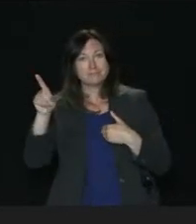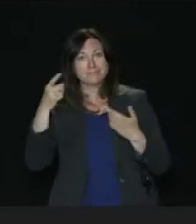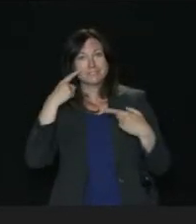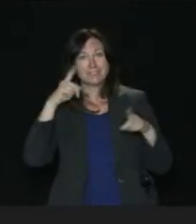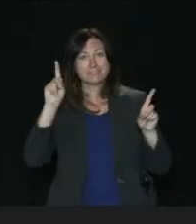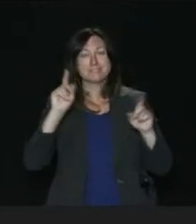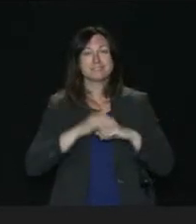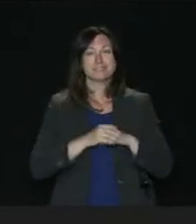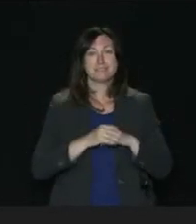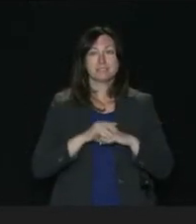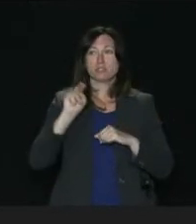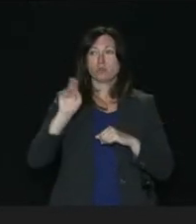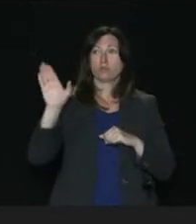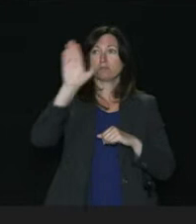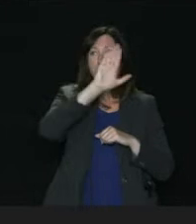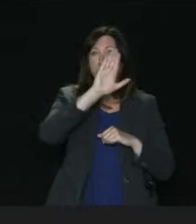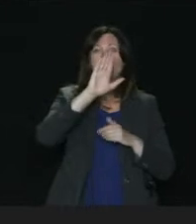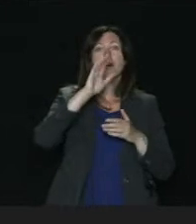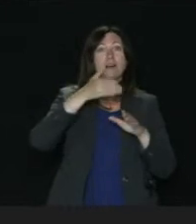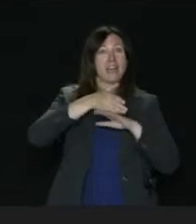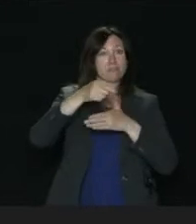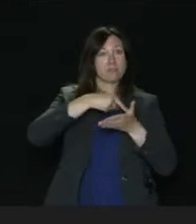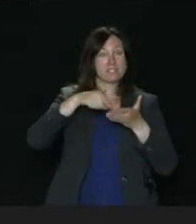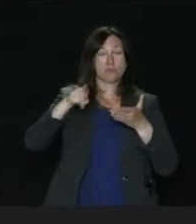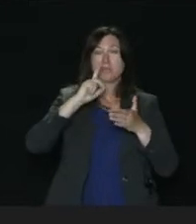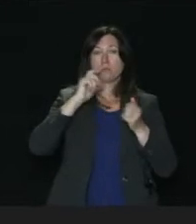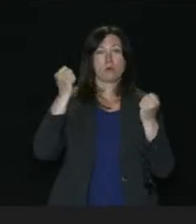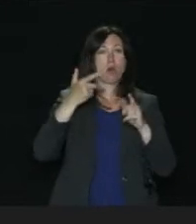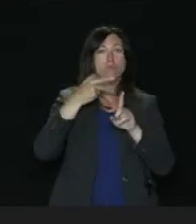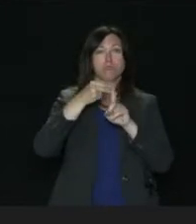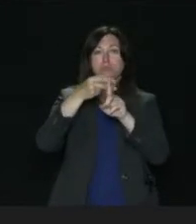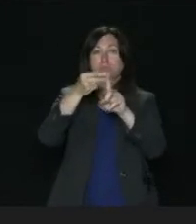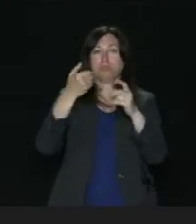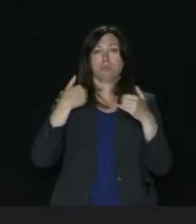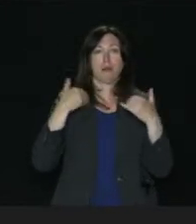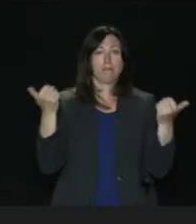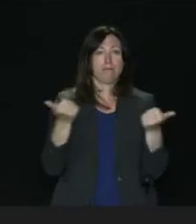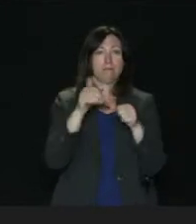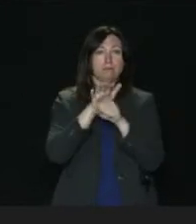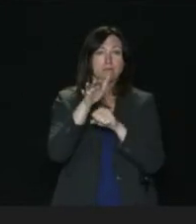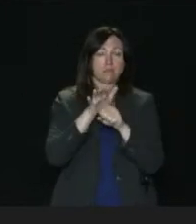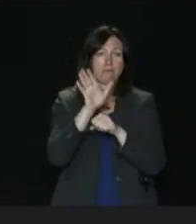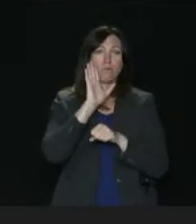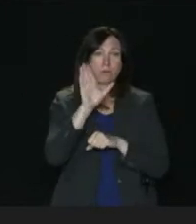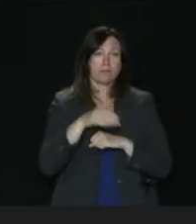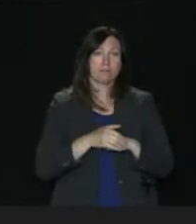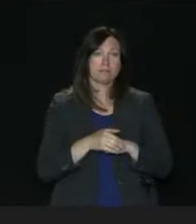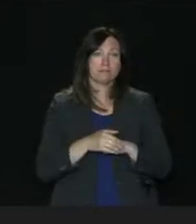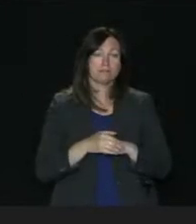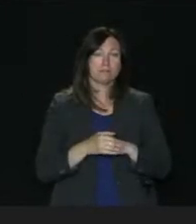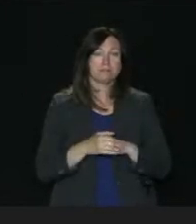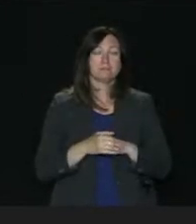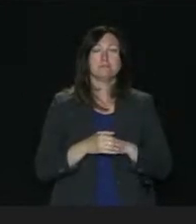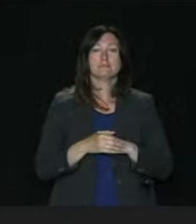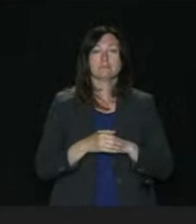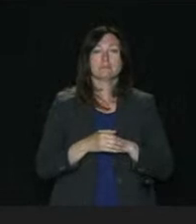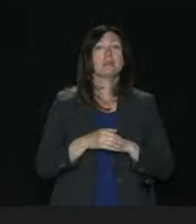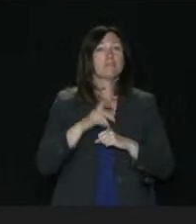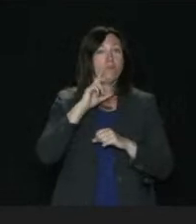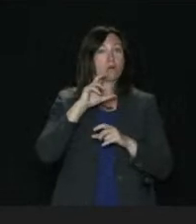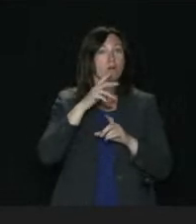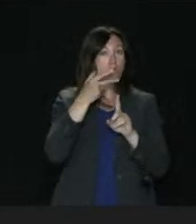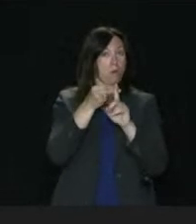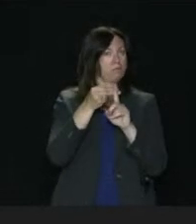they need after this week's deliveries in order to fulfill their vaccination program, including the second dose.